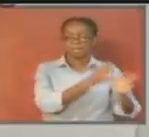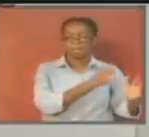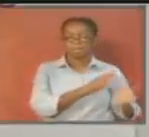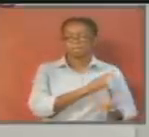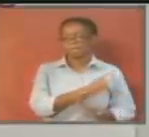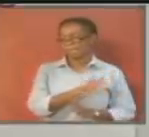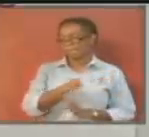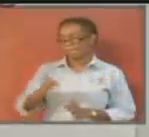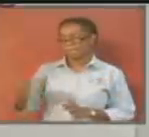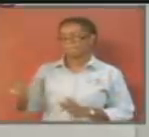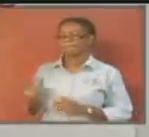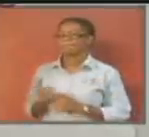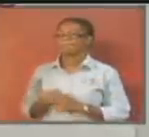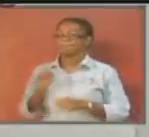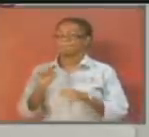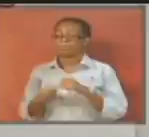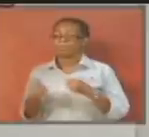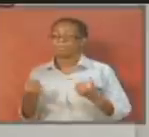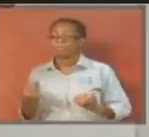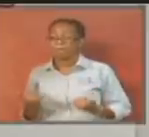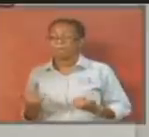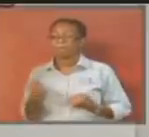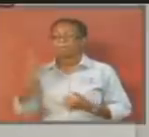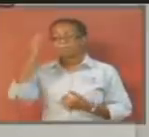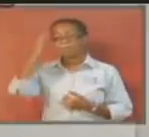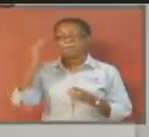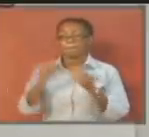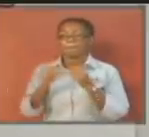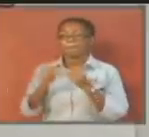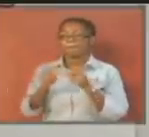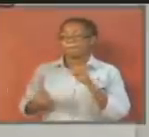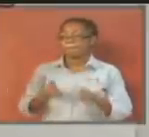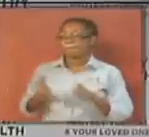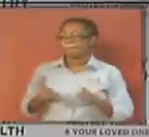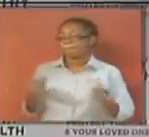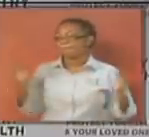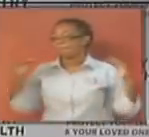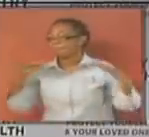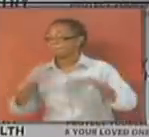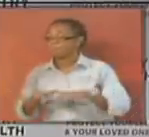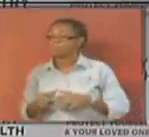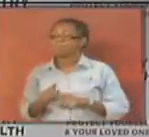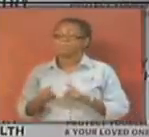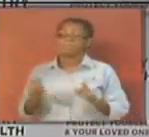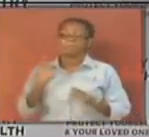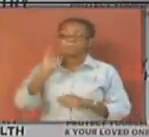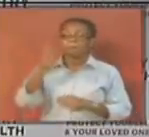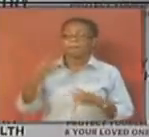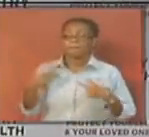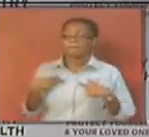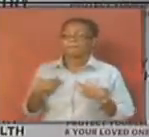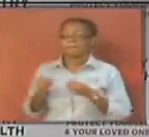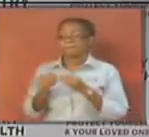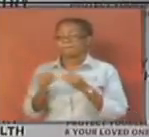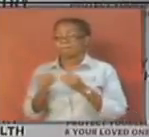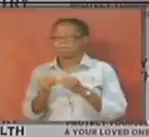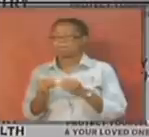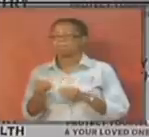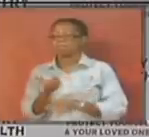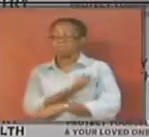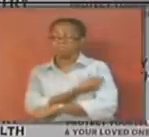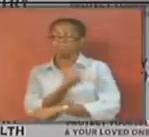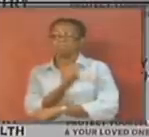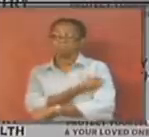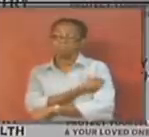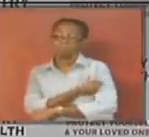the increase in throughput. So I think that's about it, Candice. Thank you very much. I think, CMO, you had one